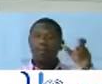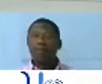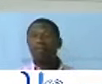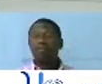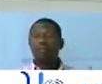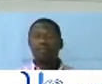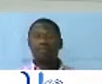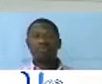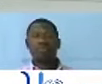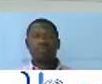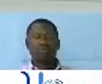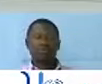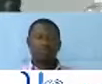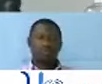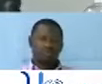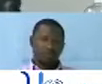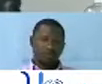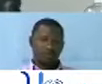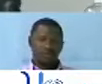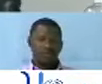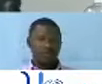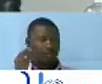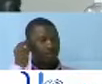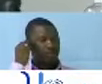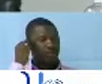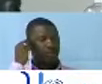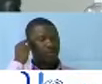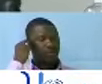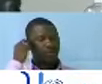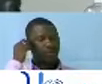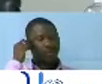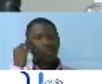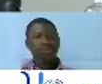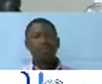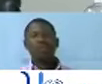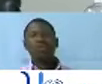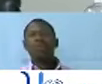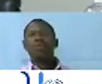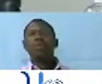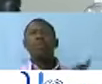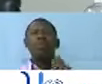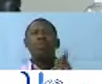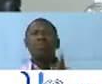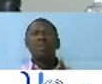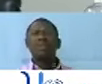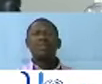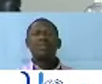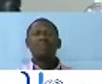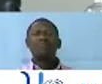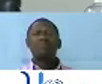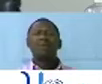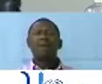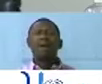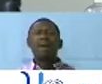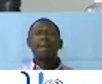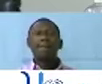What were the activities of Mrs. Dentin at that time that made her a target of the